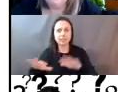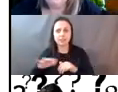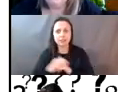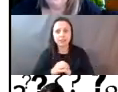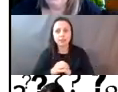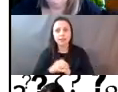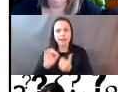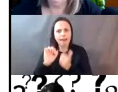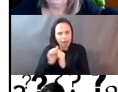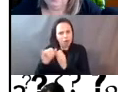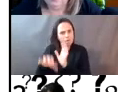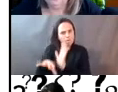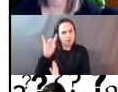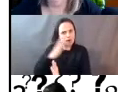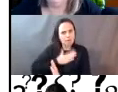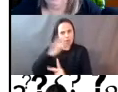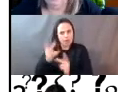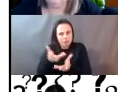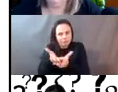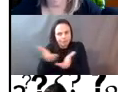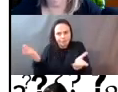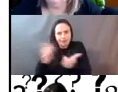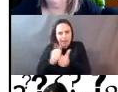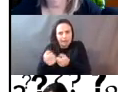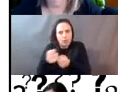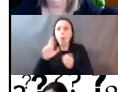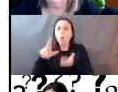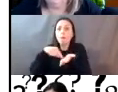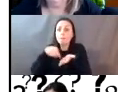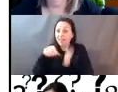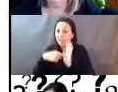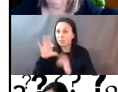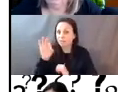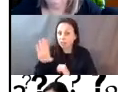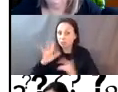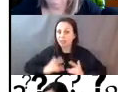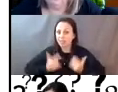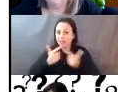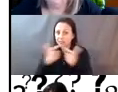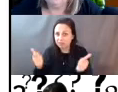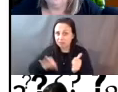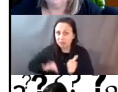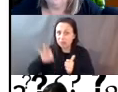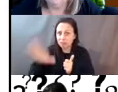finding your people organically or paying, like on Facebook with events and things like that.